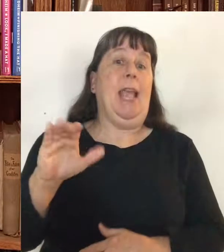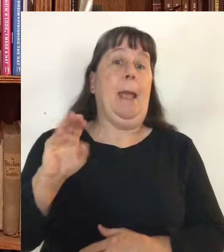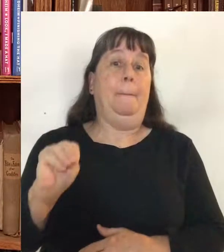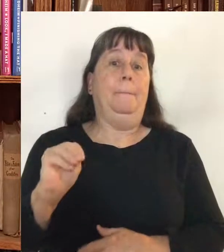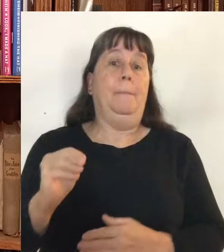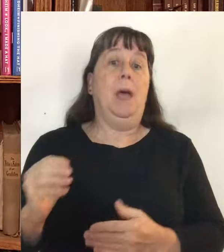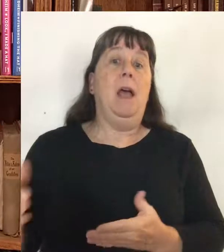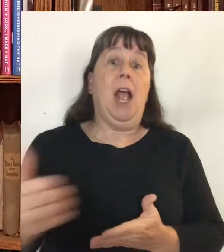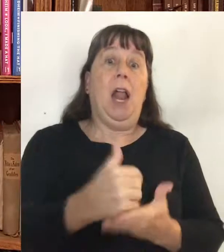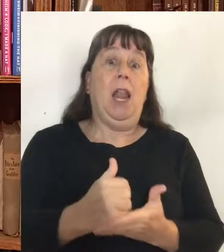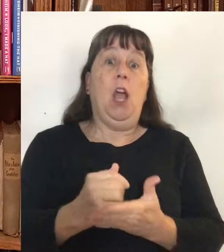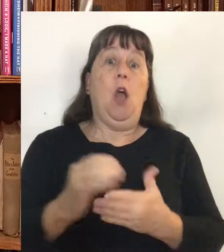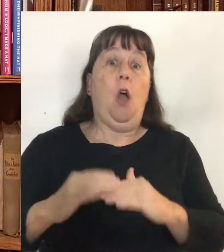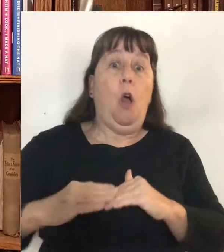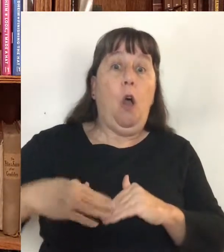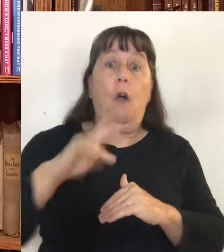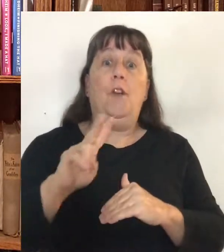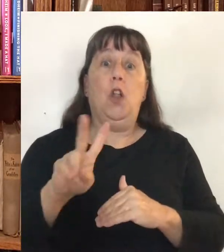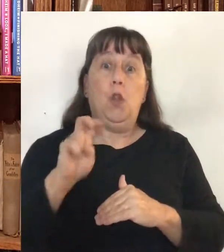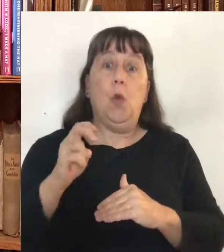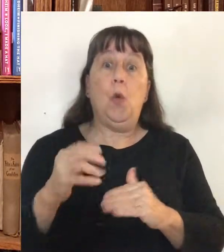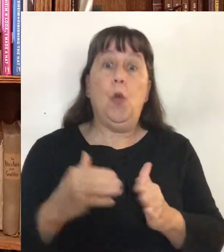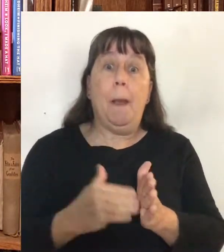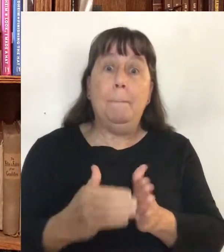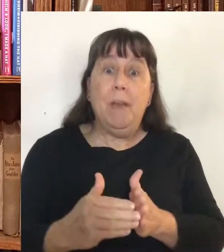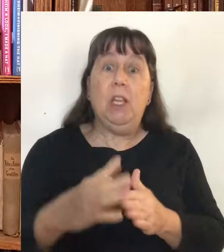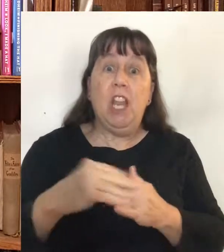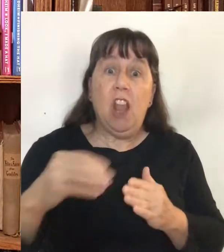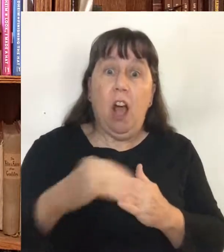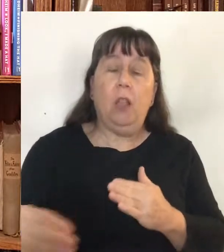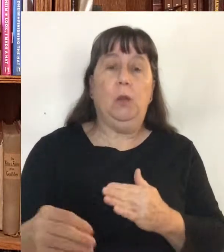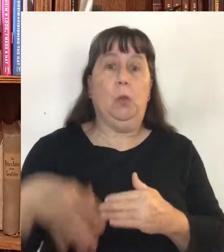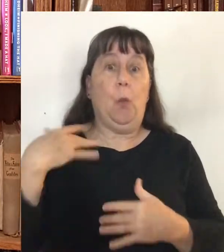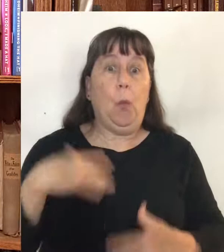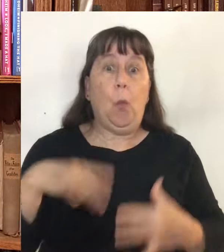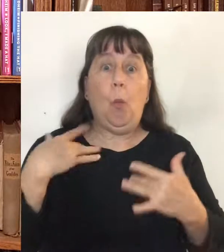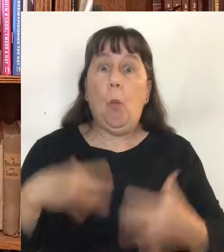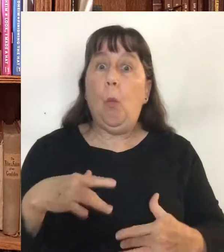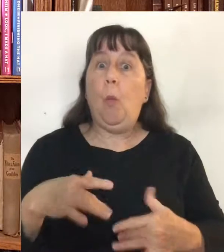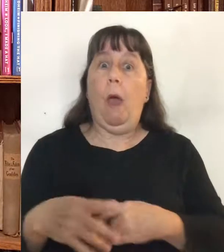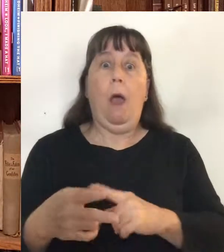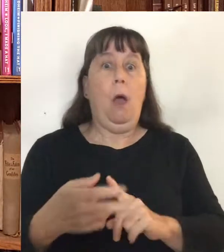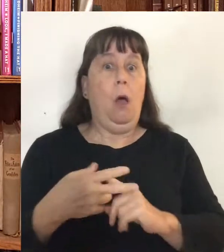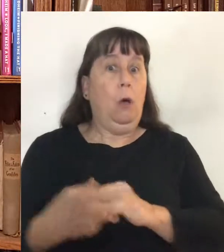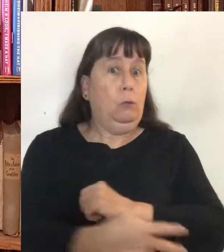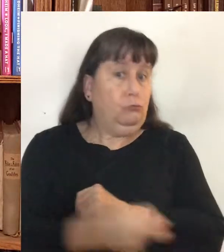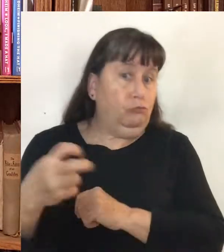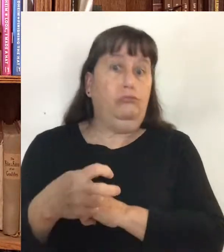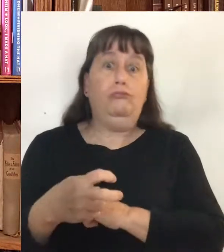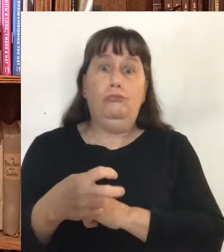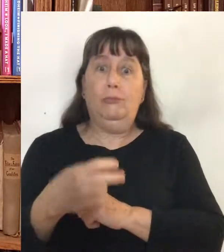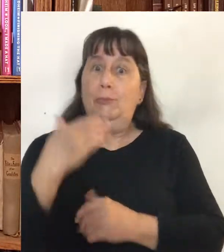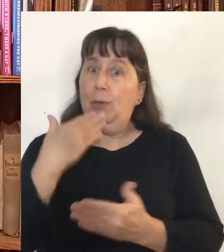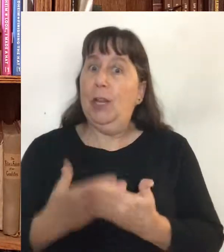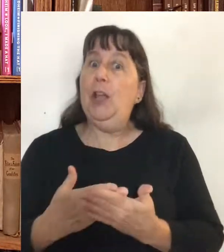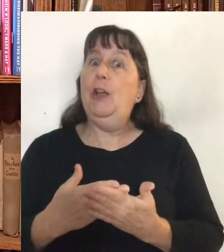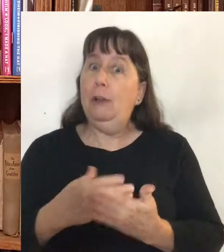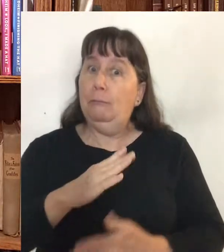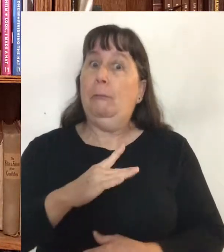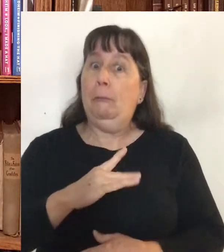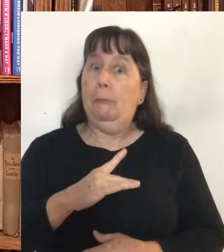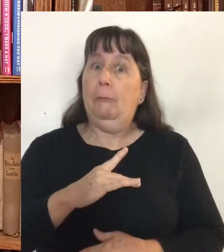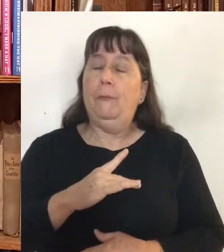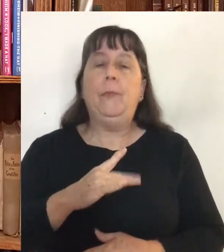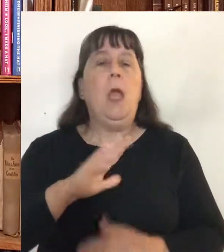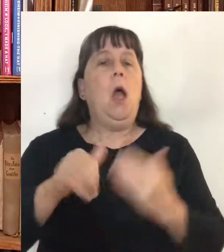Over 200 million so far they've pulled in. What a grift. Pretty good. And it is all being served